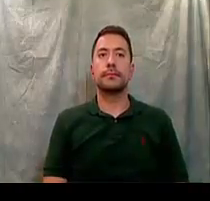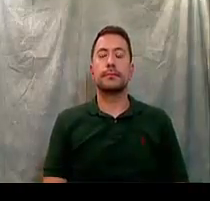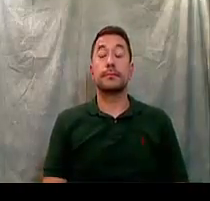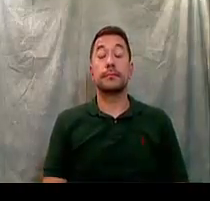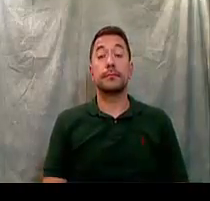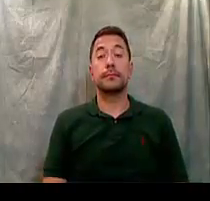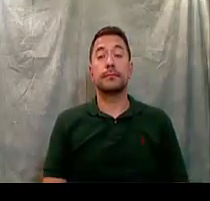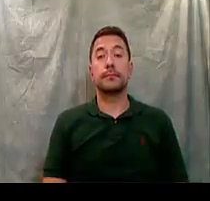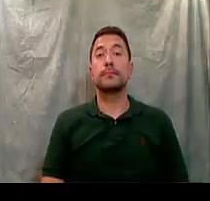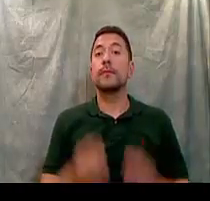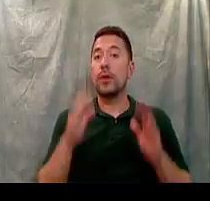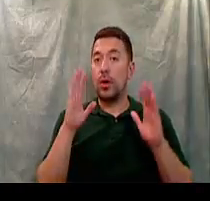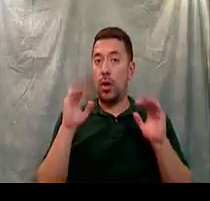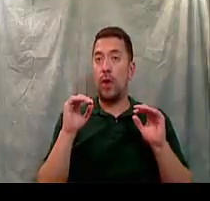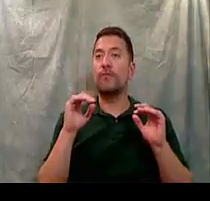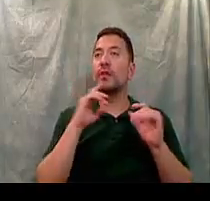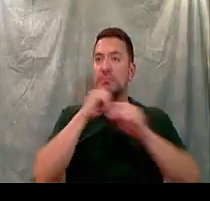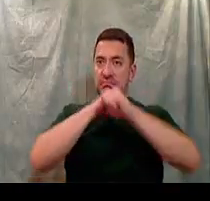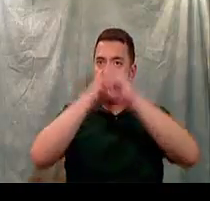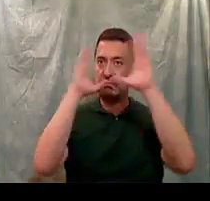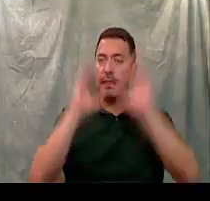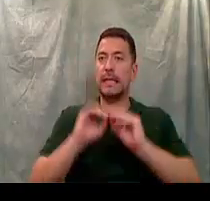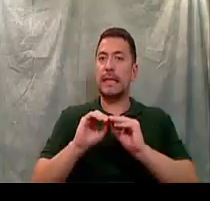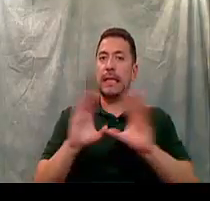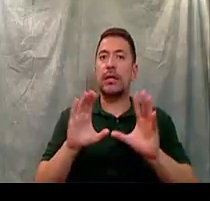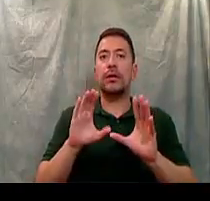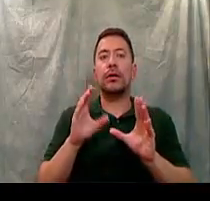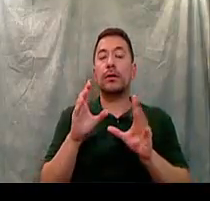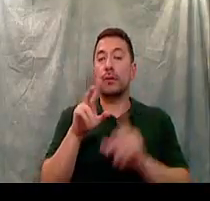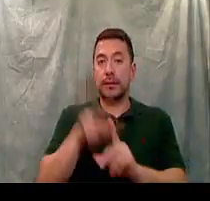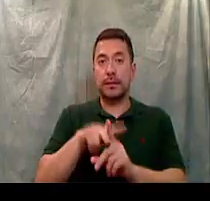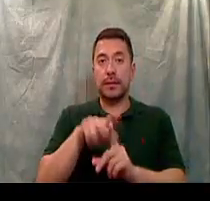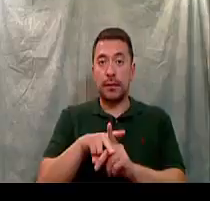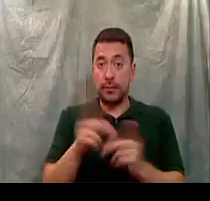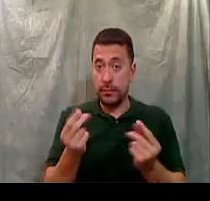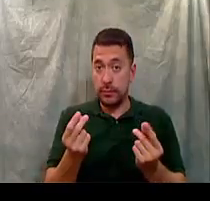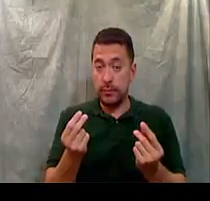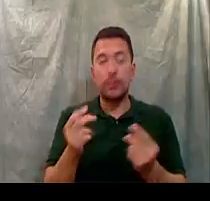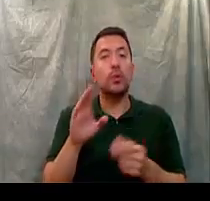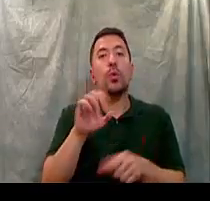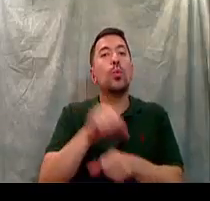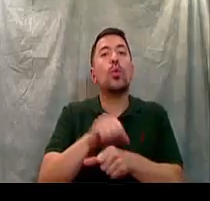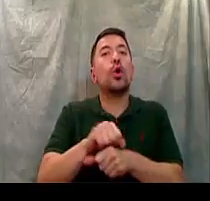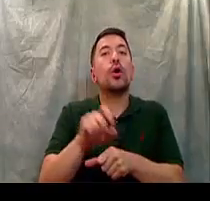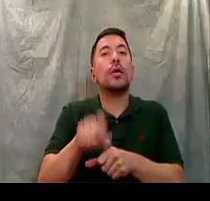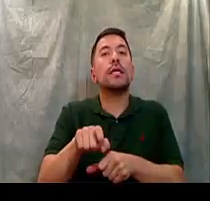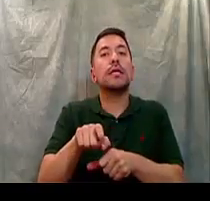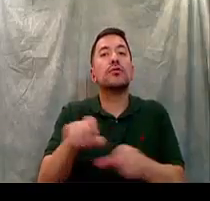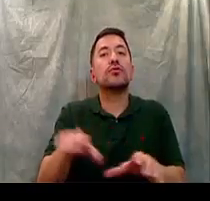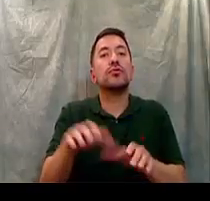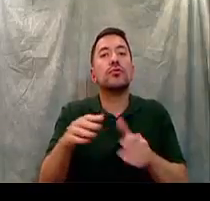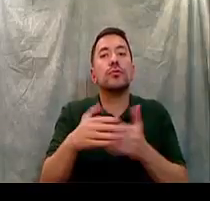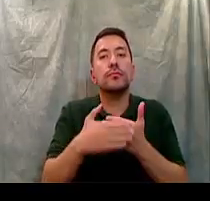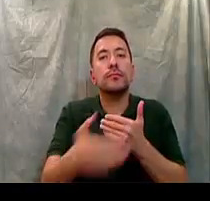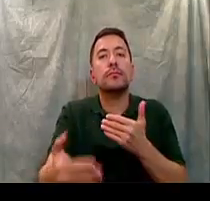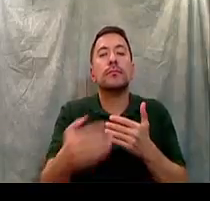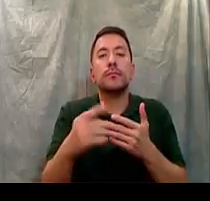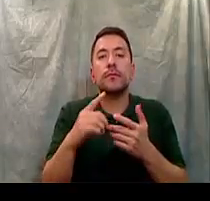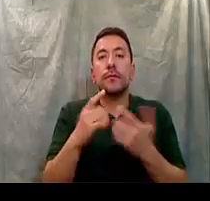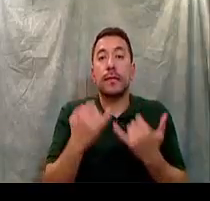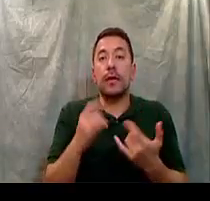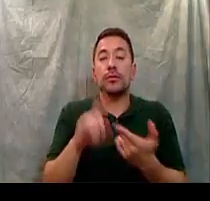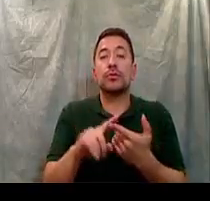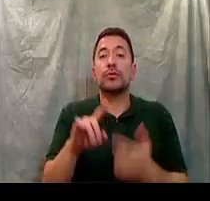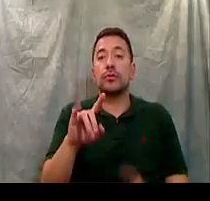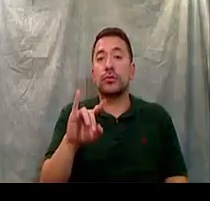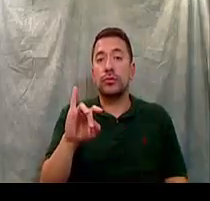Okay, so hopefully now we have some clarity on the assignment and what your work needs to be over the course of the next 10 days between now and 723, and